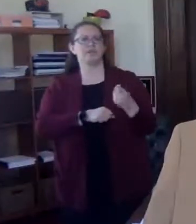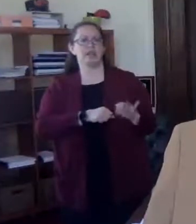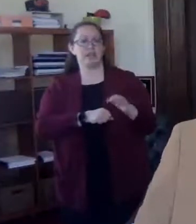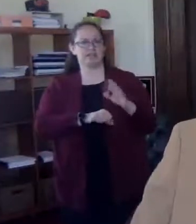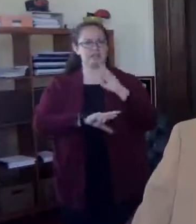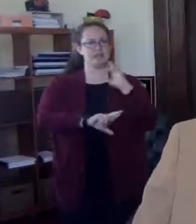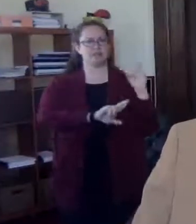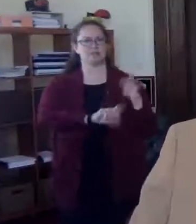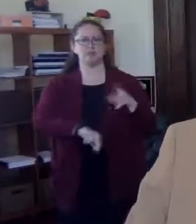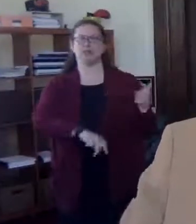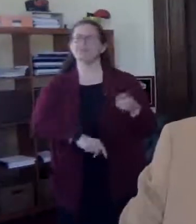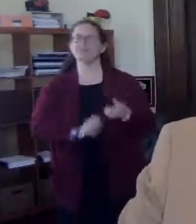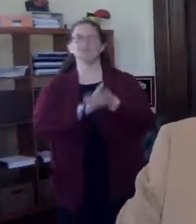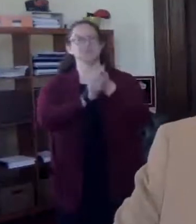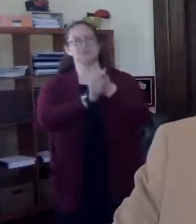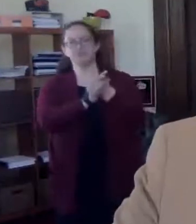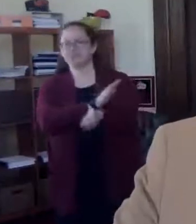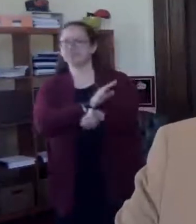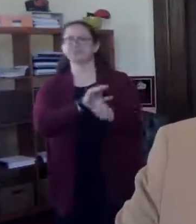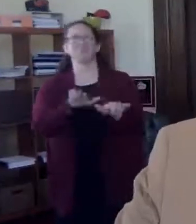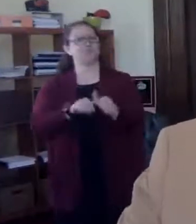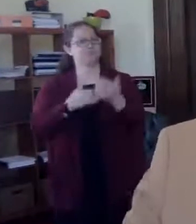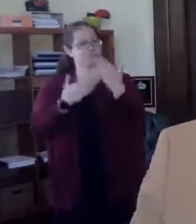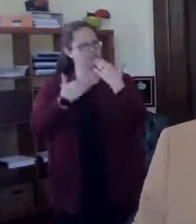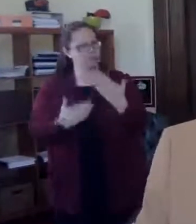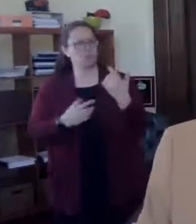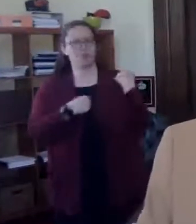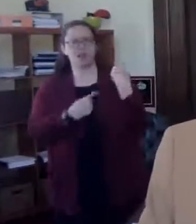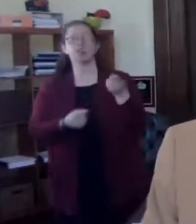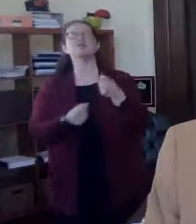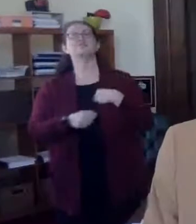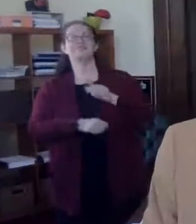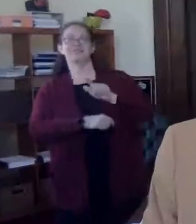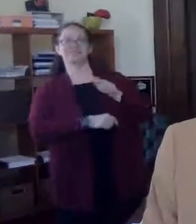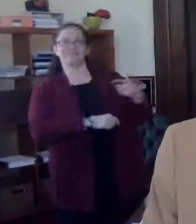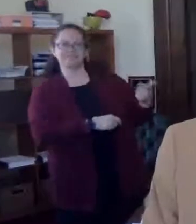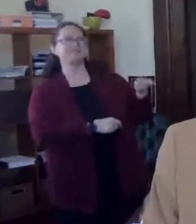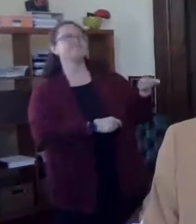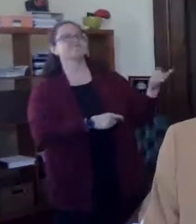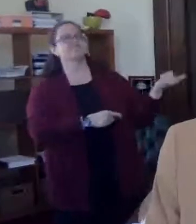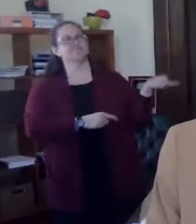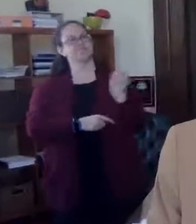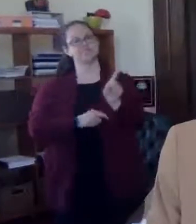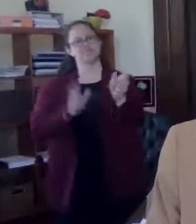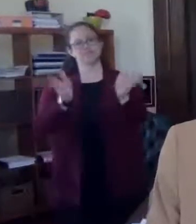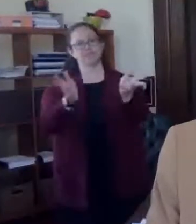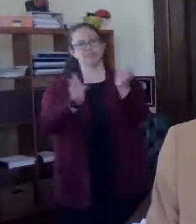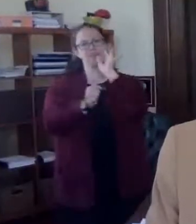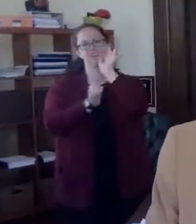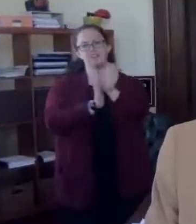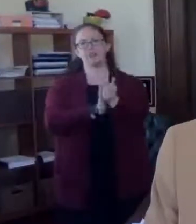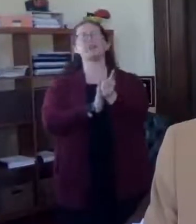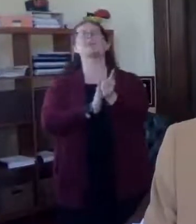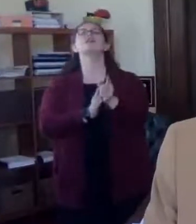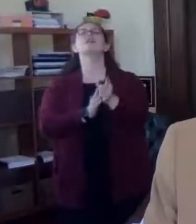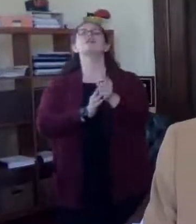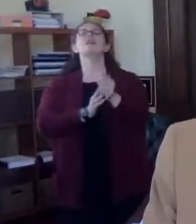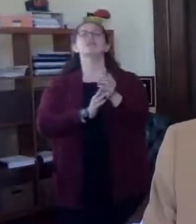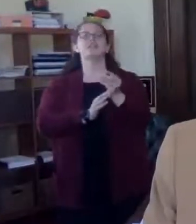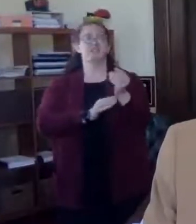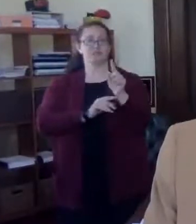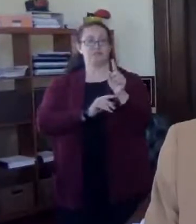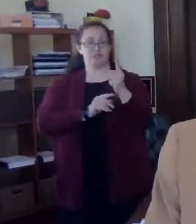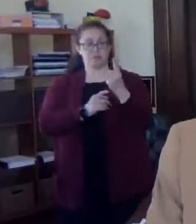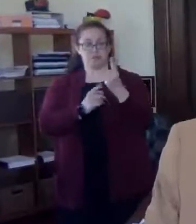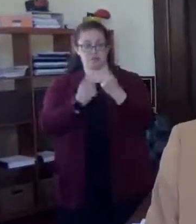ably and very aptly. So I'm going to turn this over to Dr. Eccles, have him visit with you for a minute. He can take a couple of questions, then he's